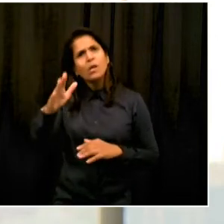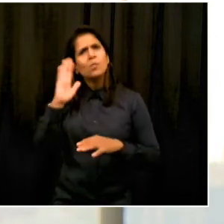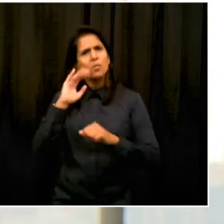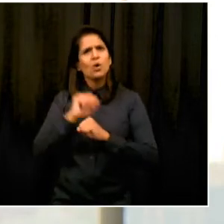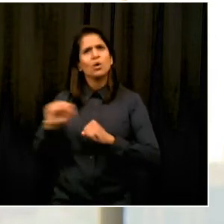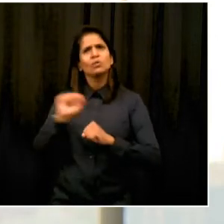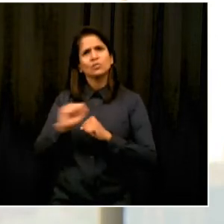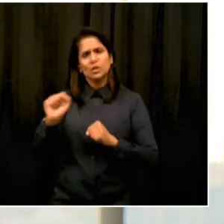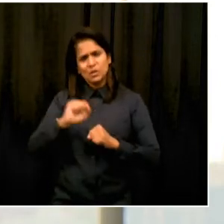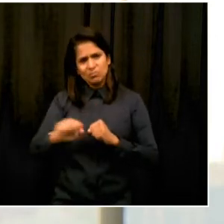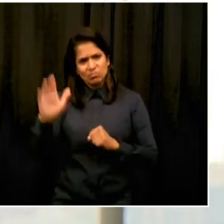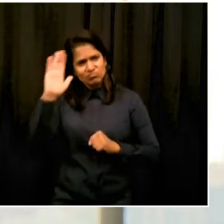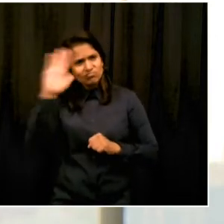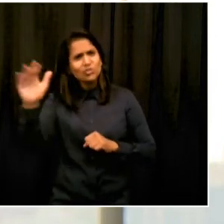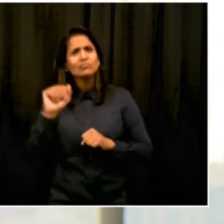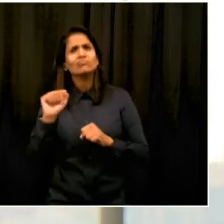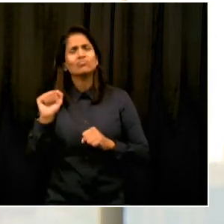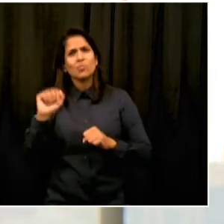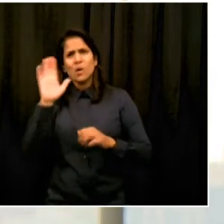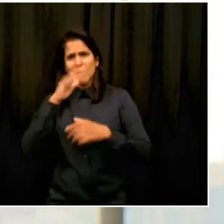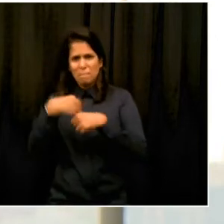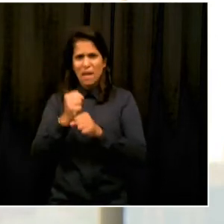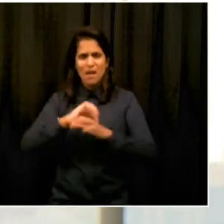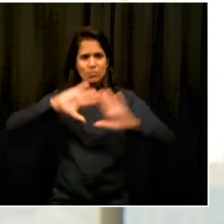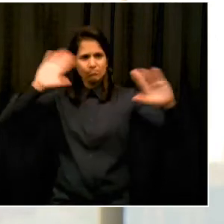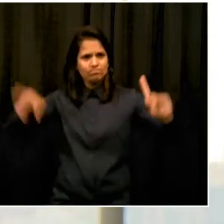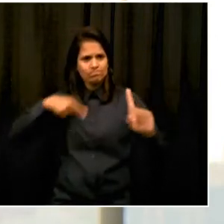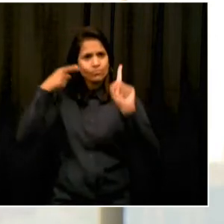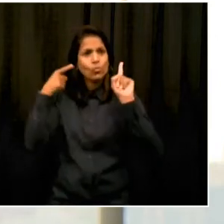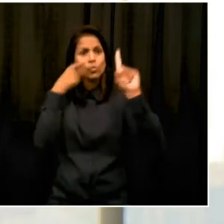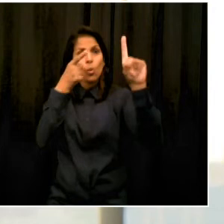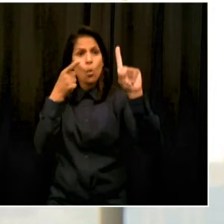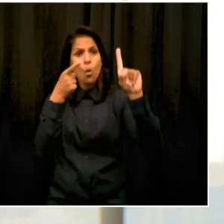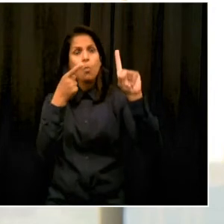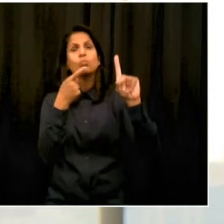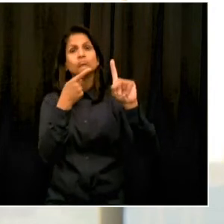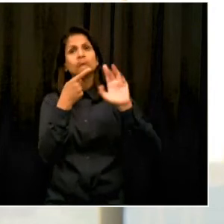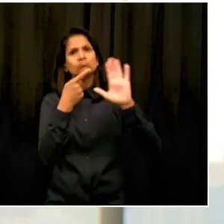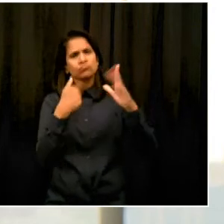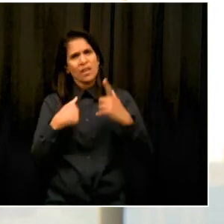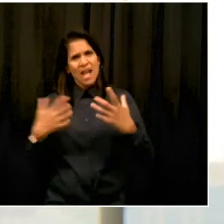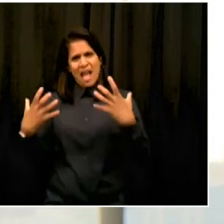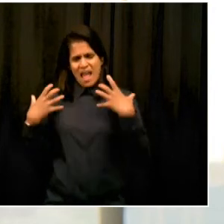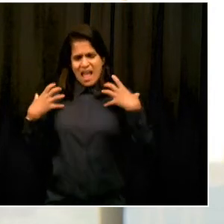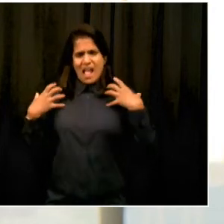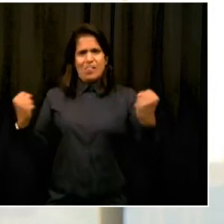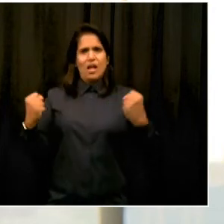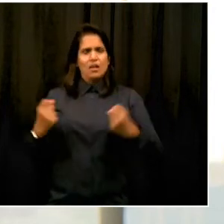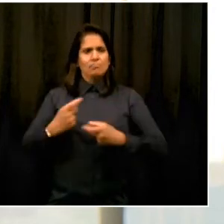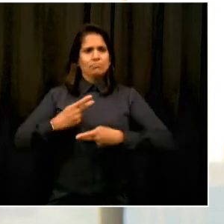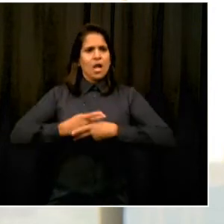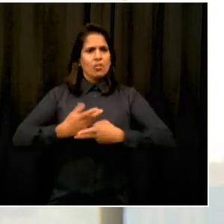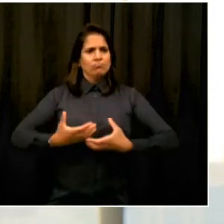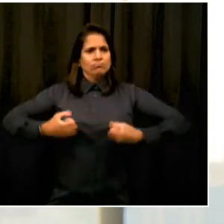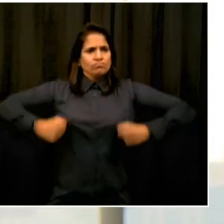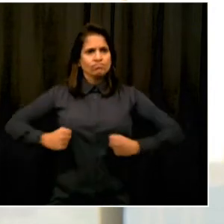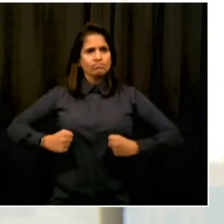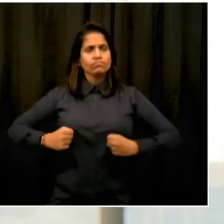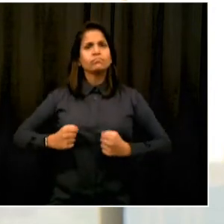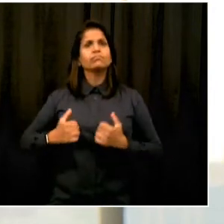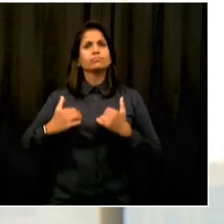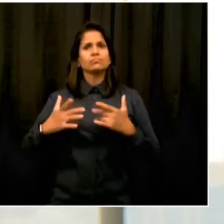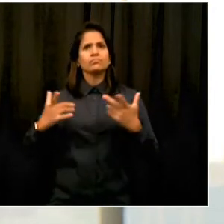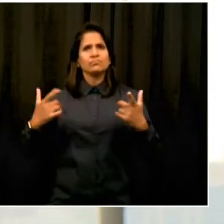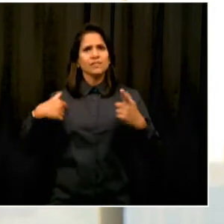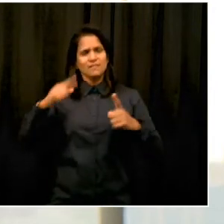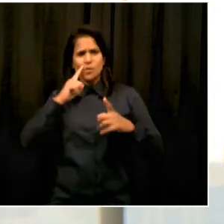Because healthcare must reach the people. It's not good enough if it's a great idea or it's only